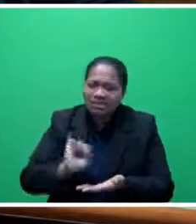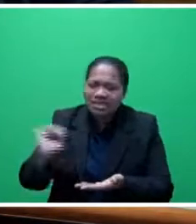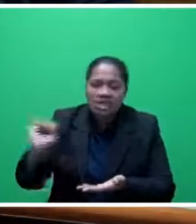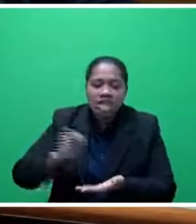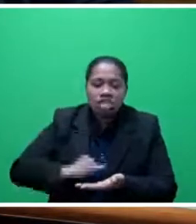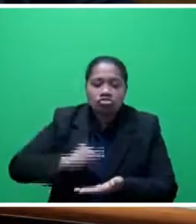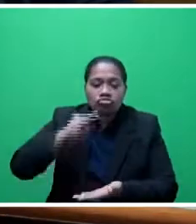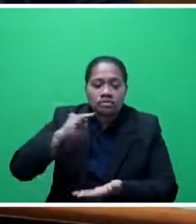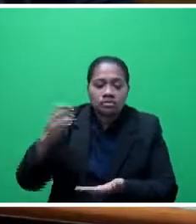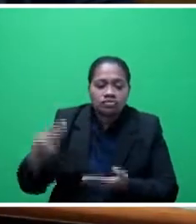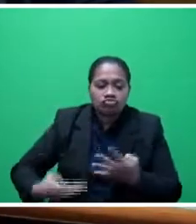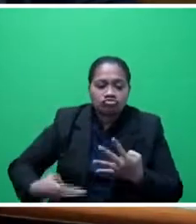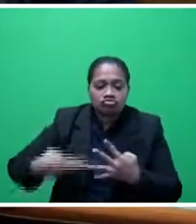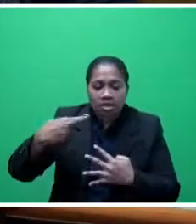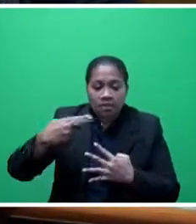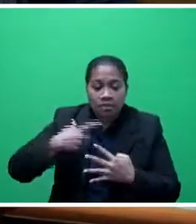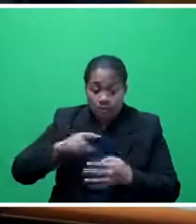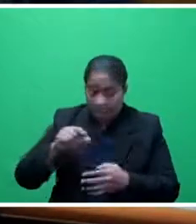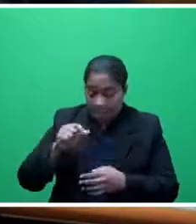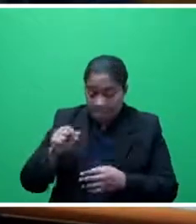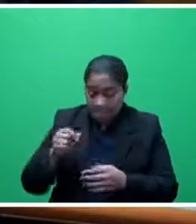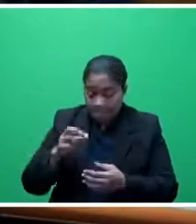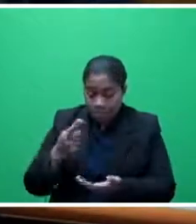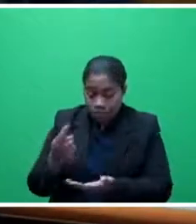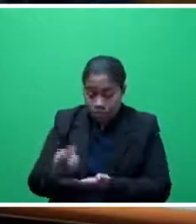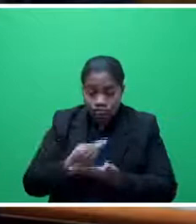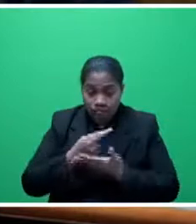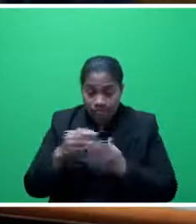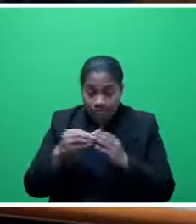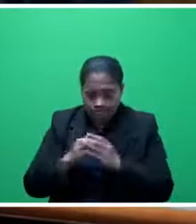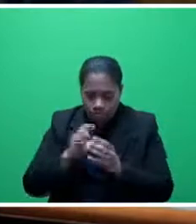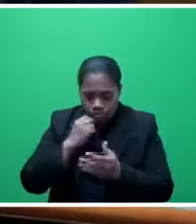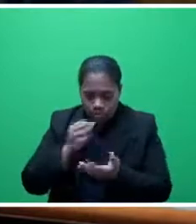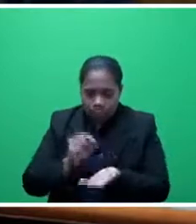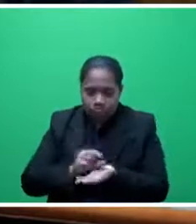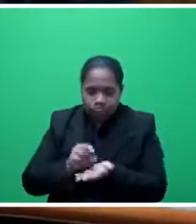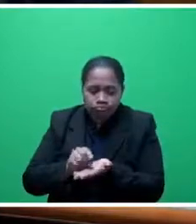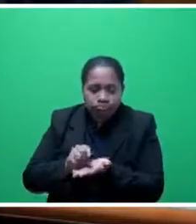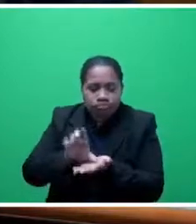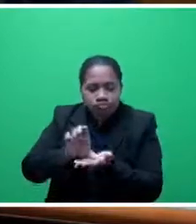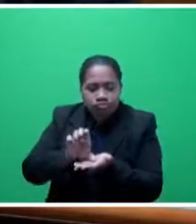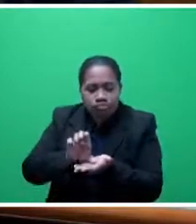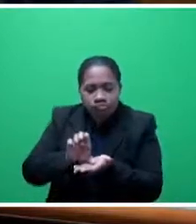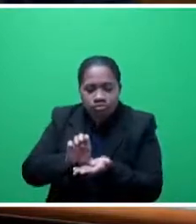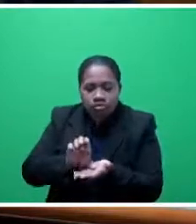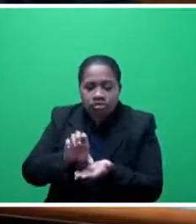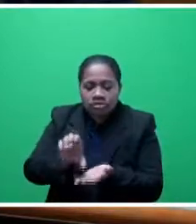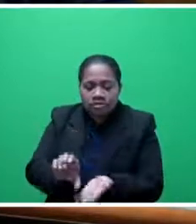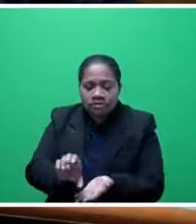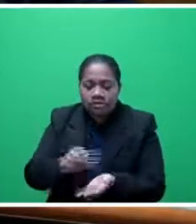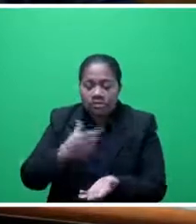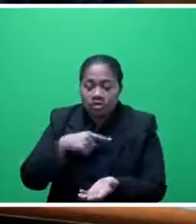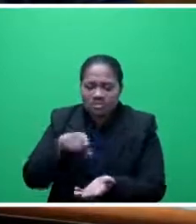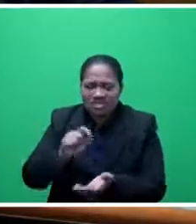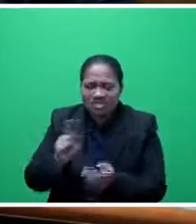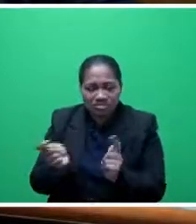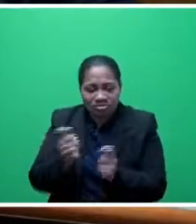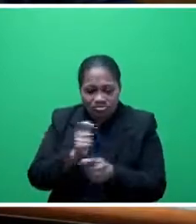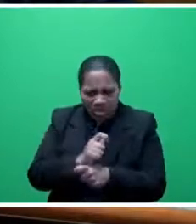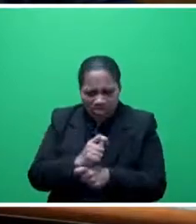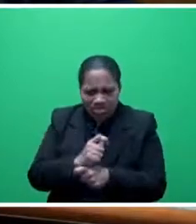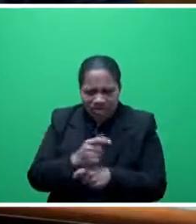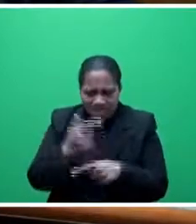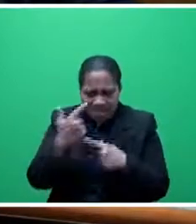Bank is going to put more money, presumably as a result of this change, and the limit has been